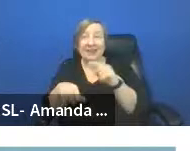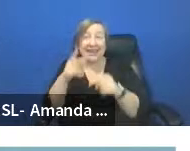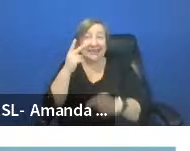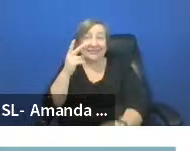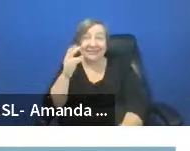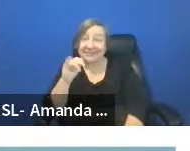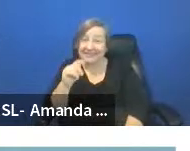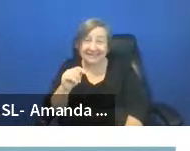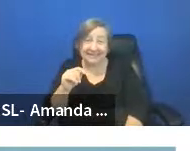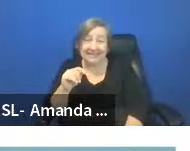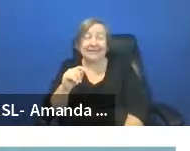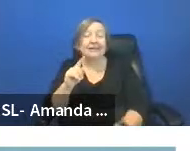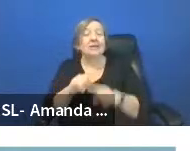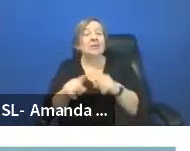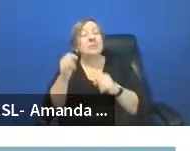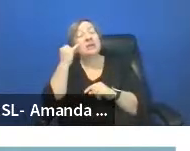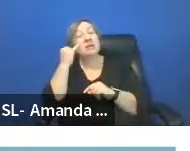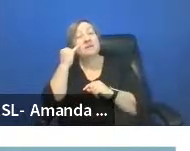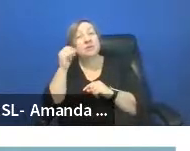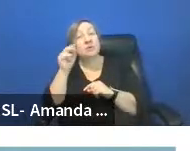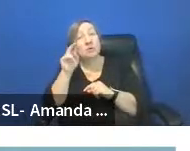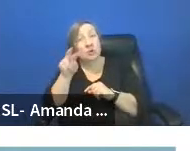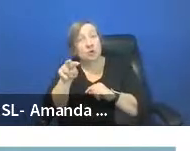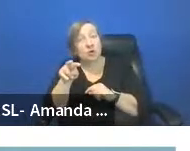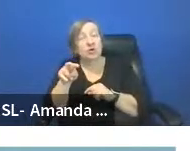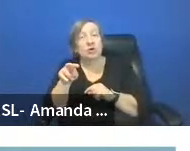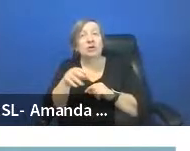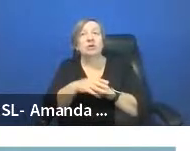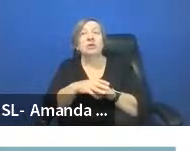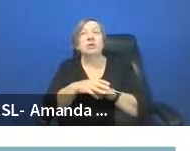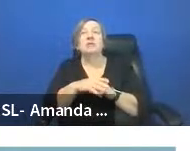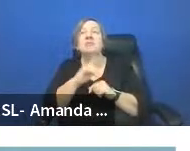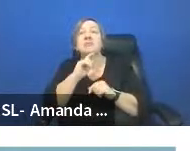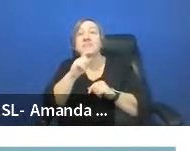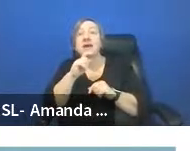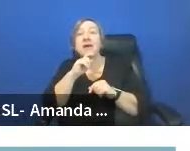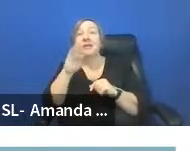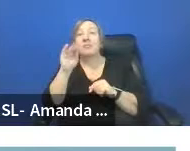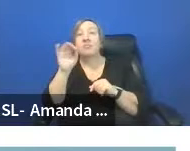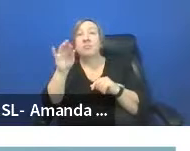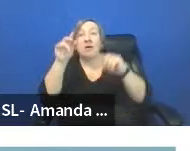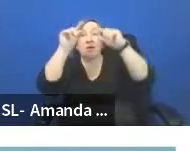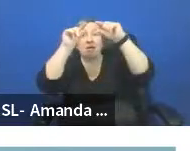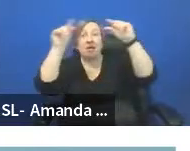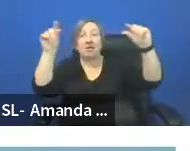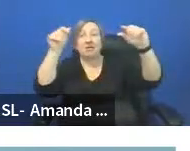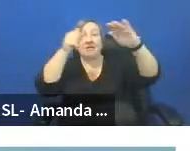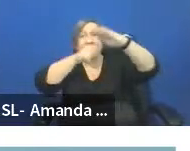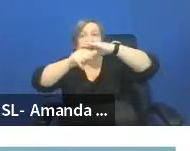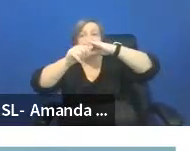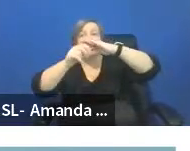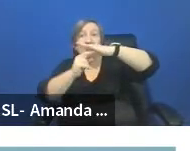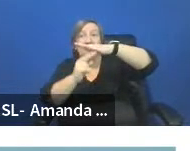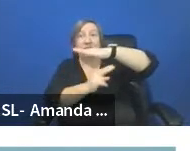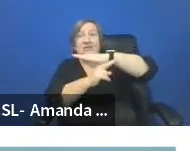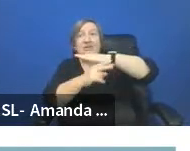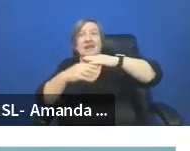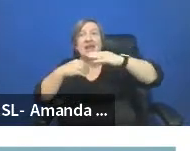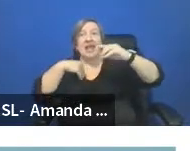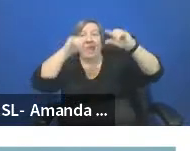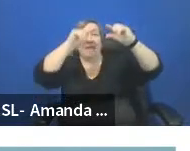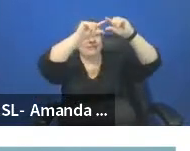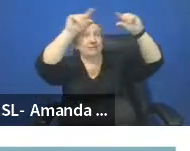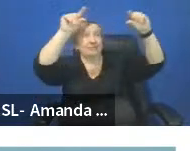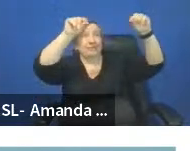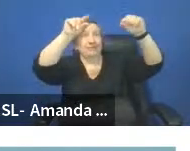look kind of the metal bars underneath that bridge, there's like little rectangles,